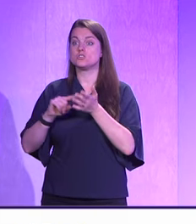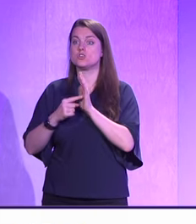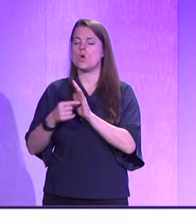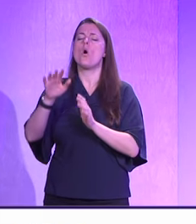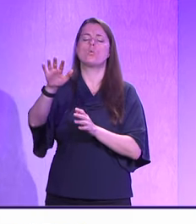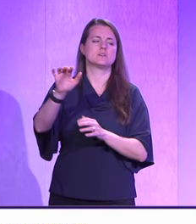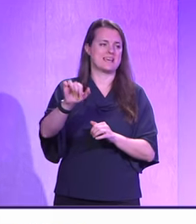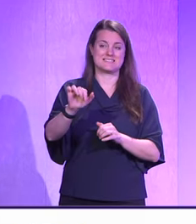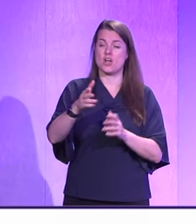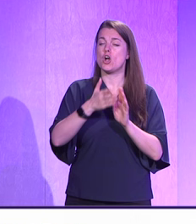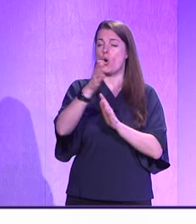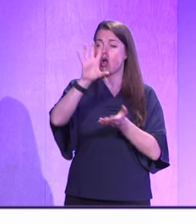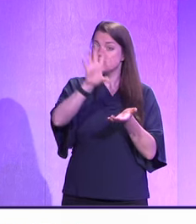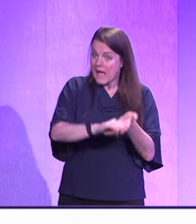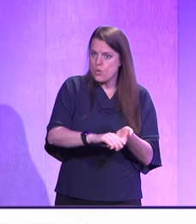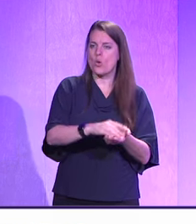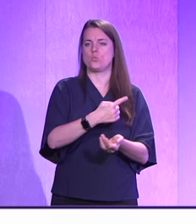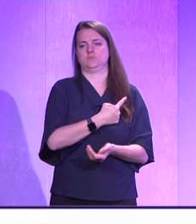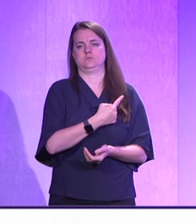single slide. Oh, yeah, go and download the Glowfox